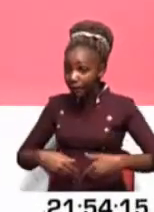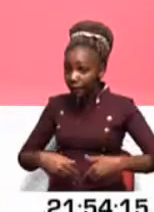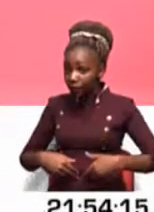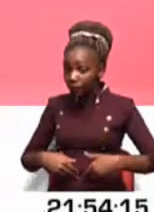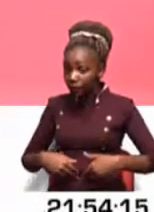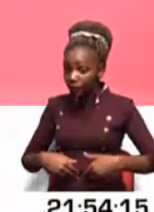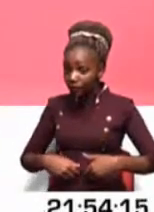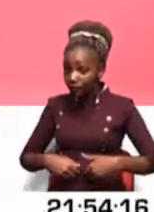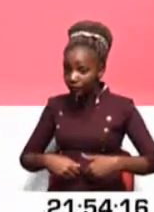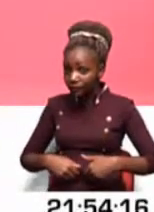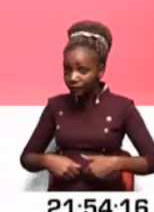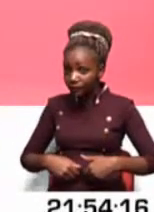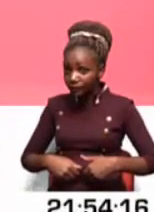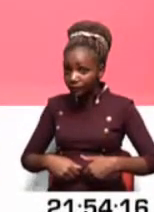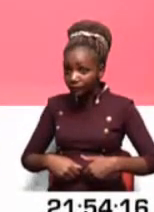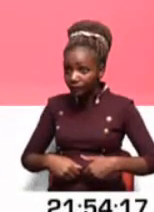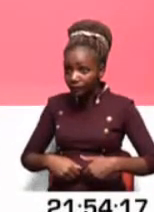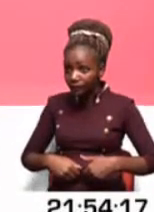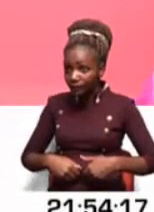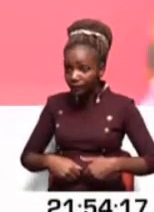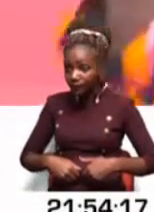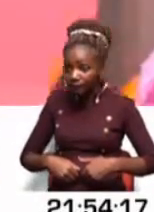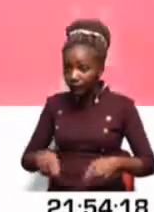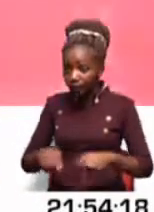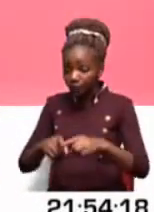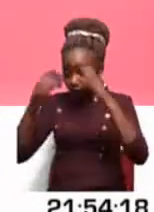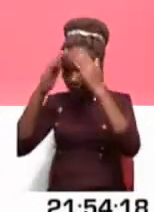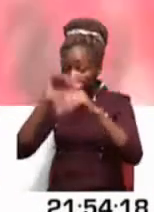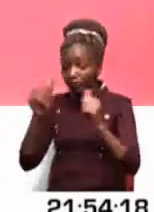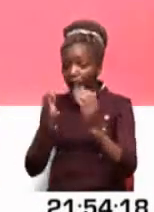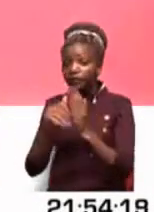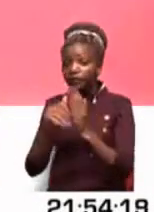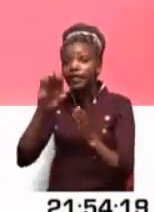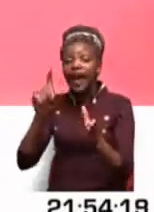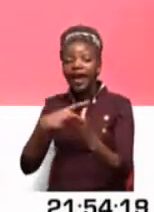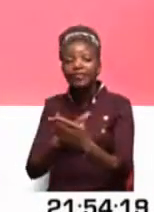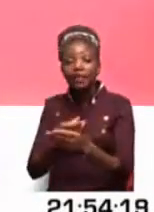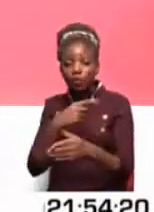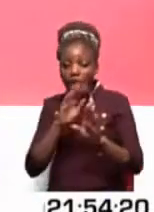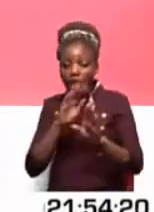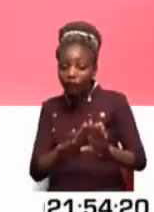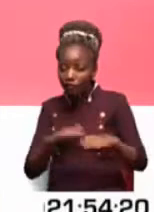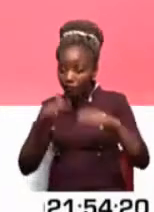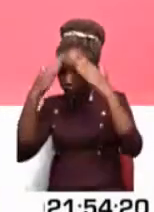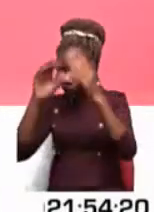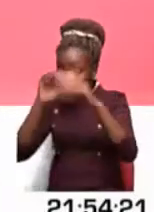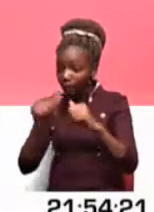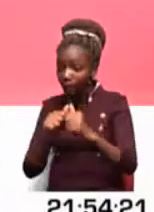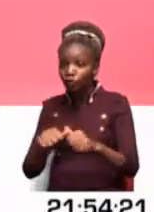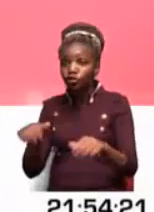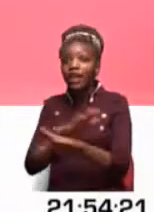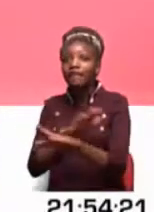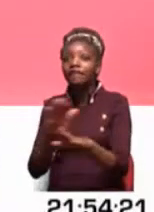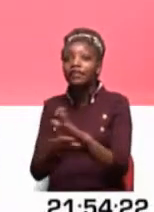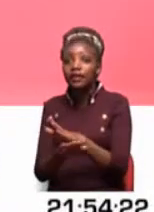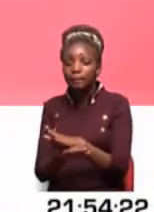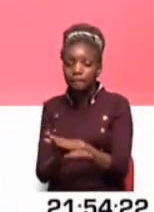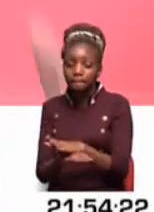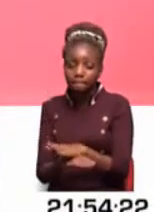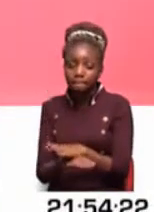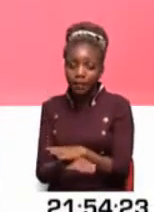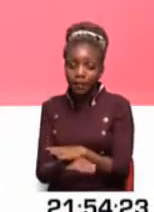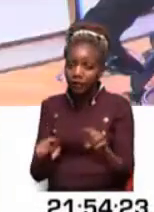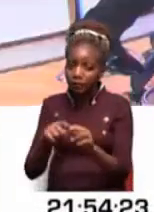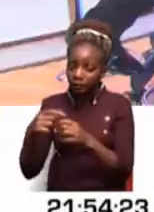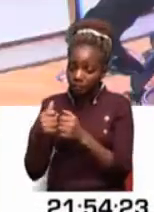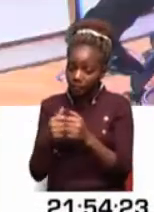really have they done, when we're not looking at the entire picture in terms of the systemic challenges that are there.